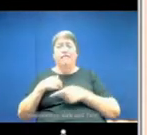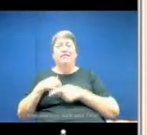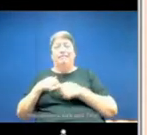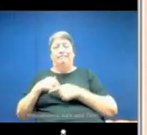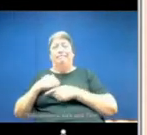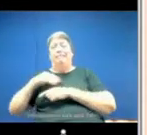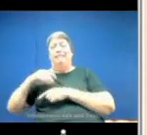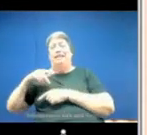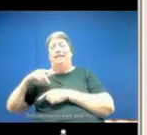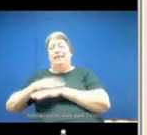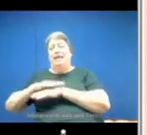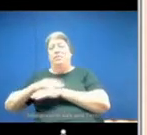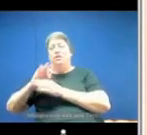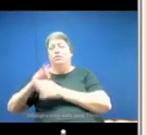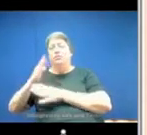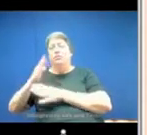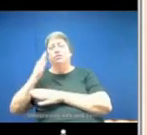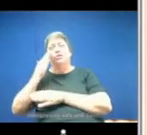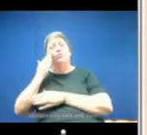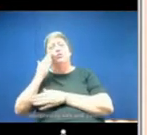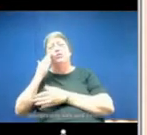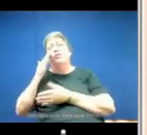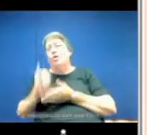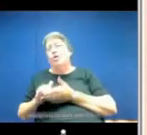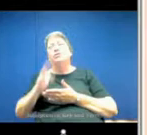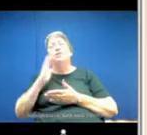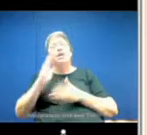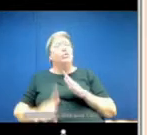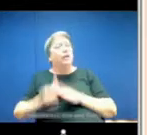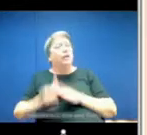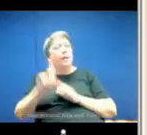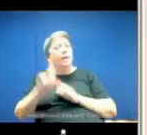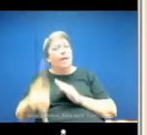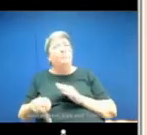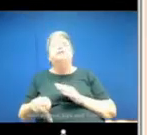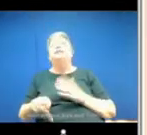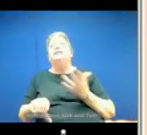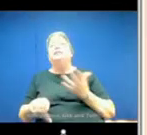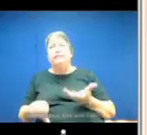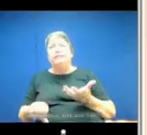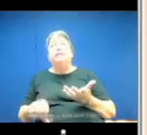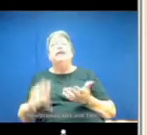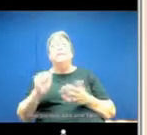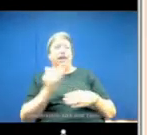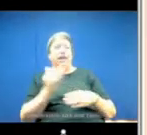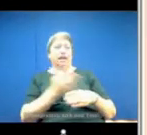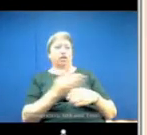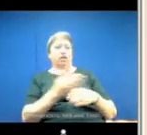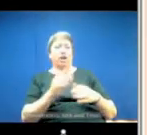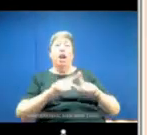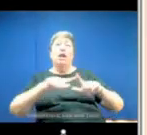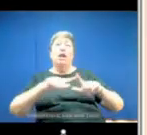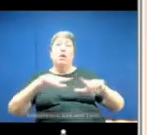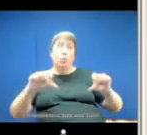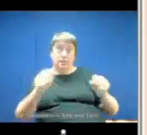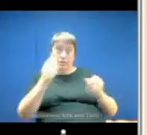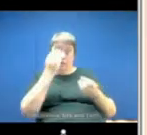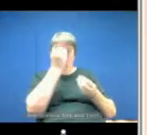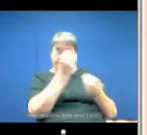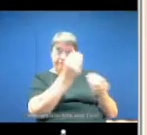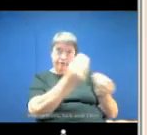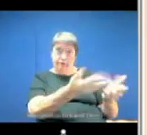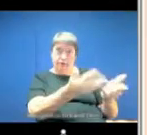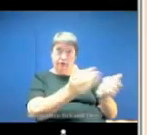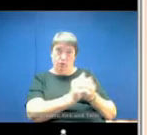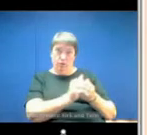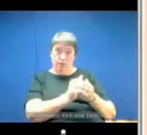that are going to be come up during trial, they can certainly share linguistic information with the table interpreters or